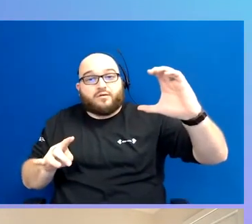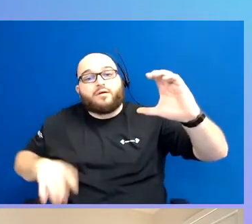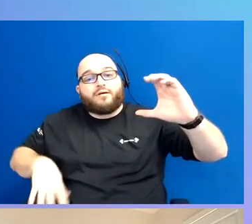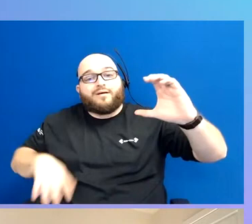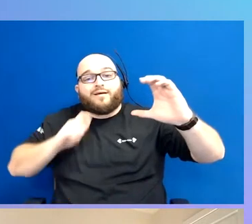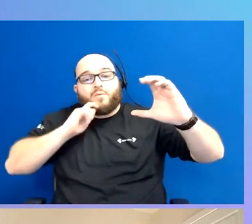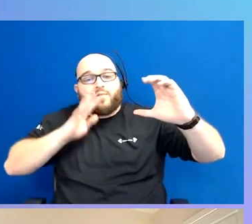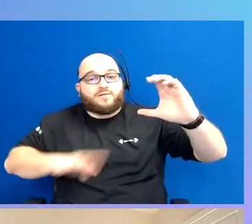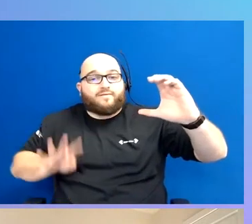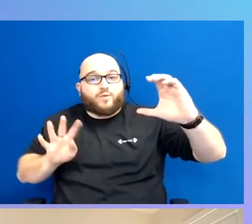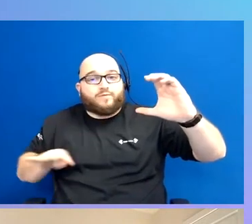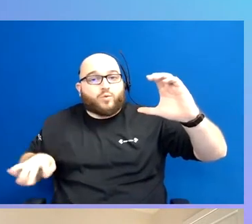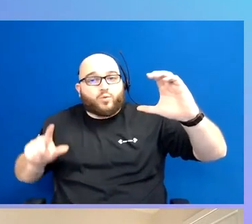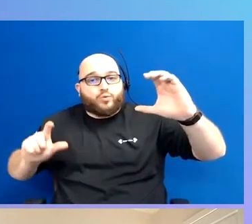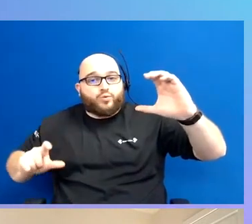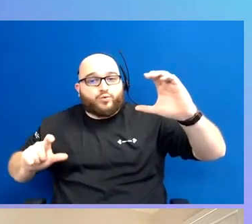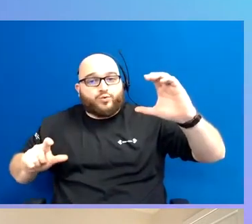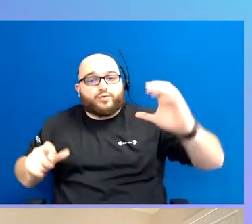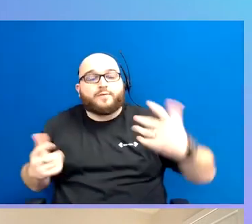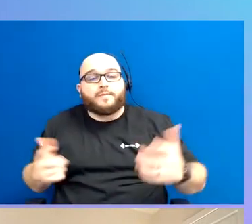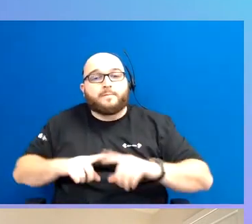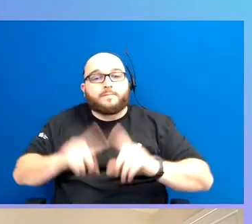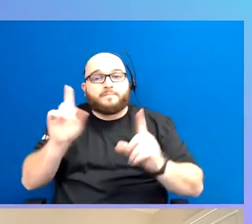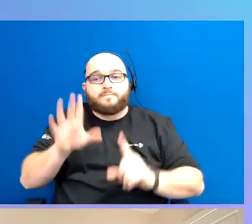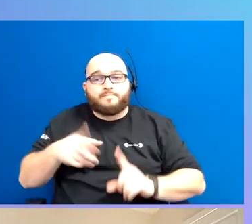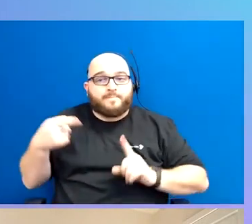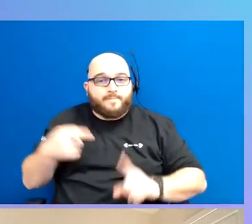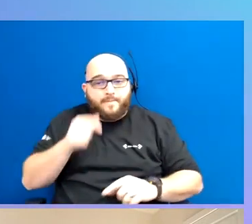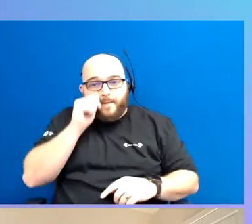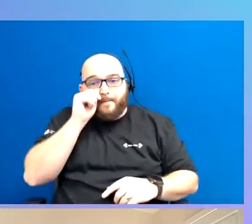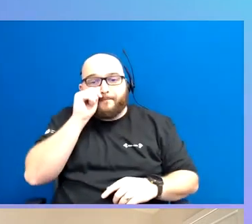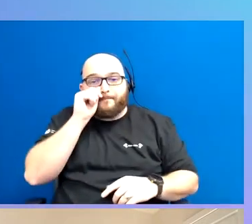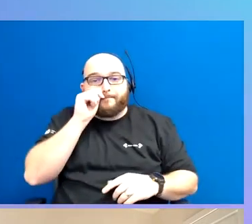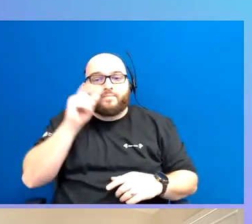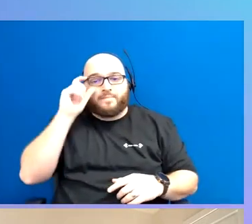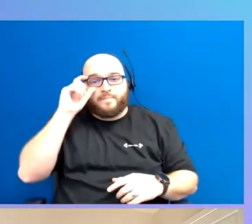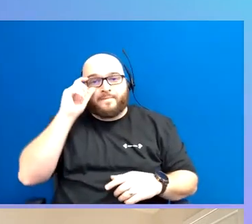pixels. But we highly recommend sticking with